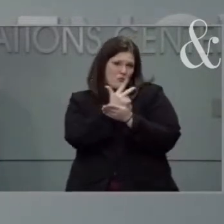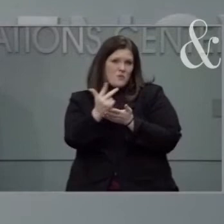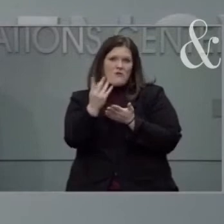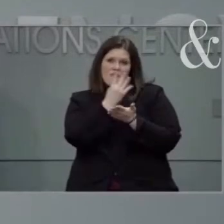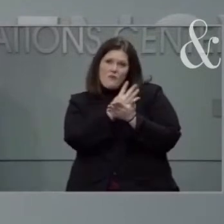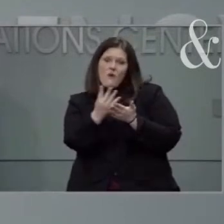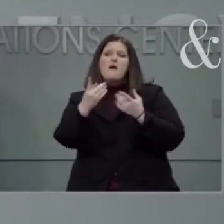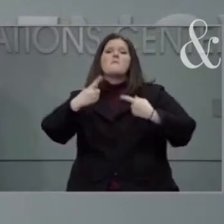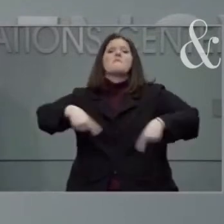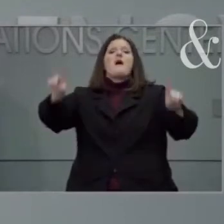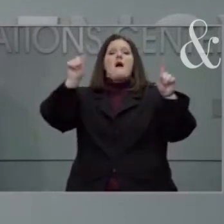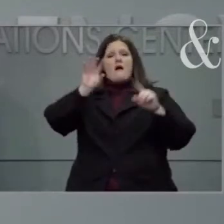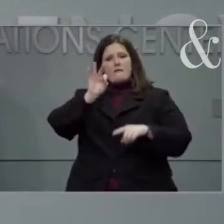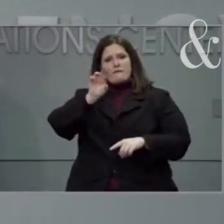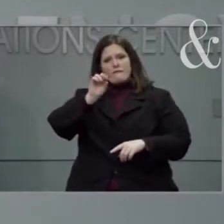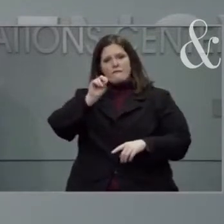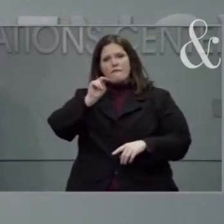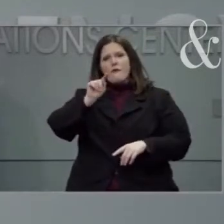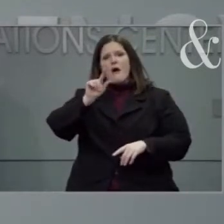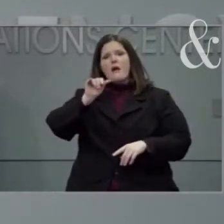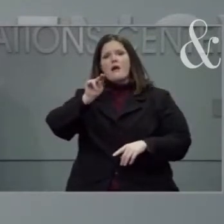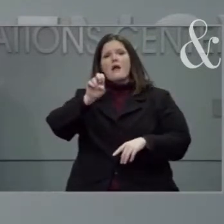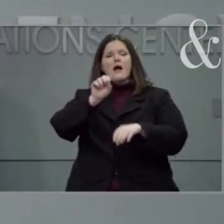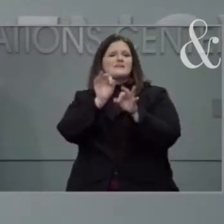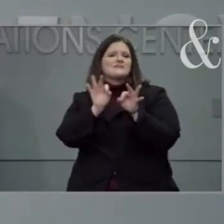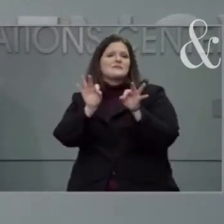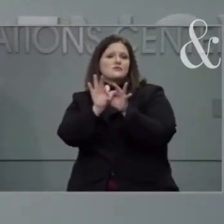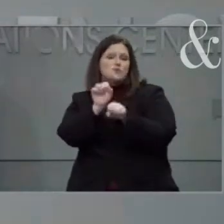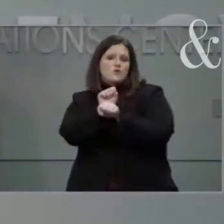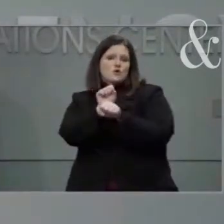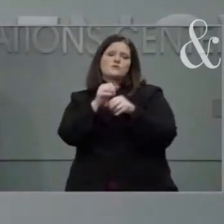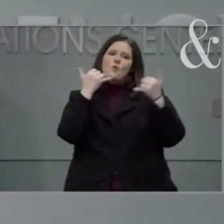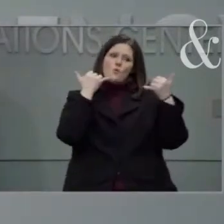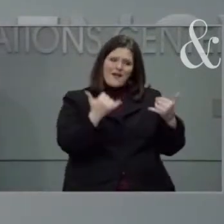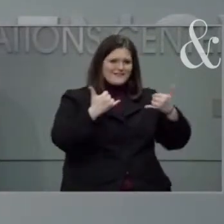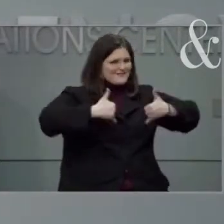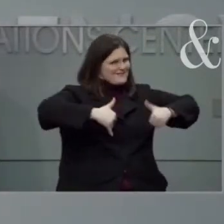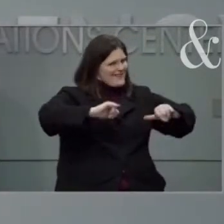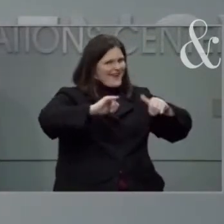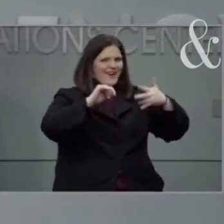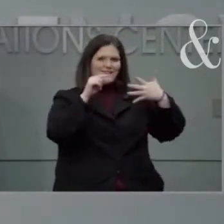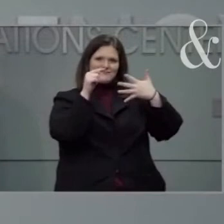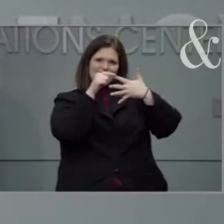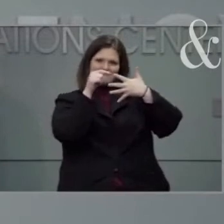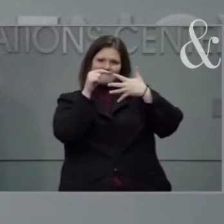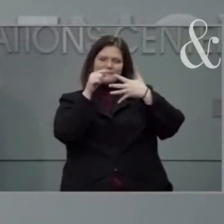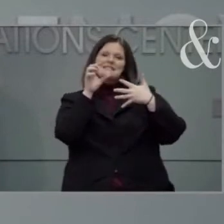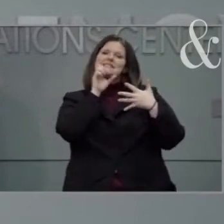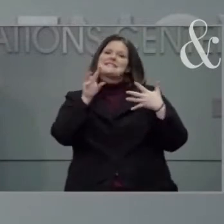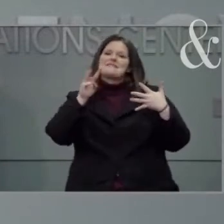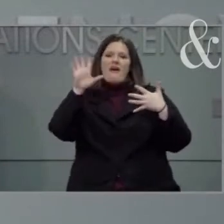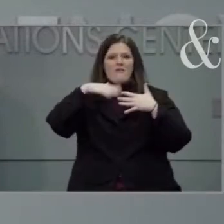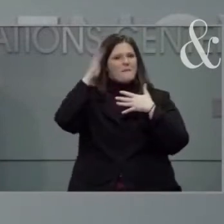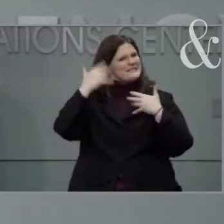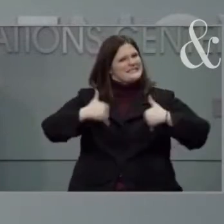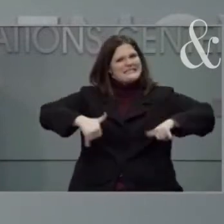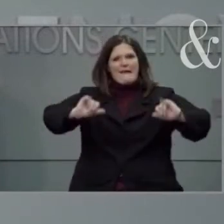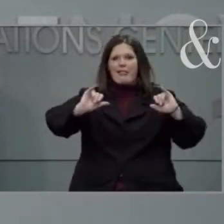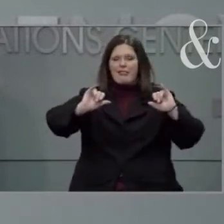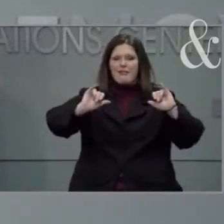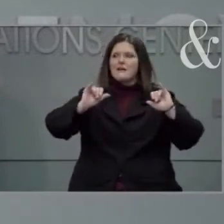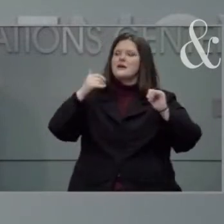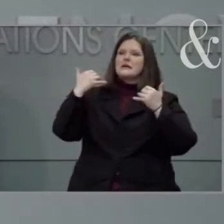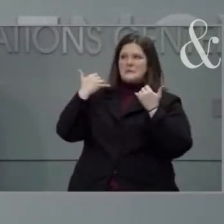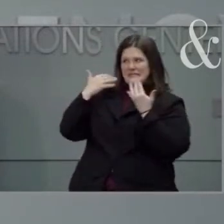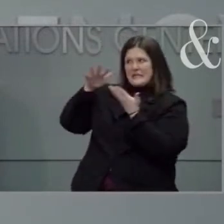essential workers. So we're going to keep working hard on those that are 65 and up. It's good that we have additional vaccine coming